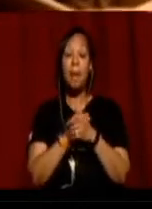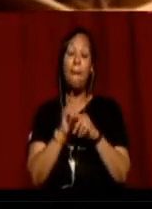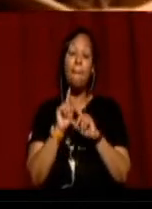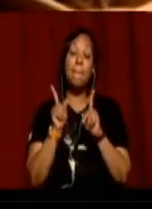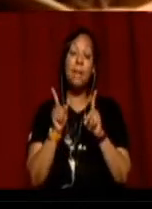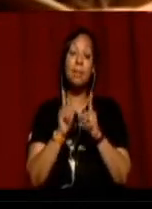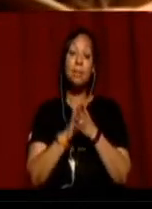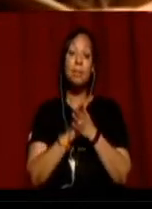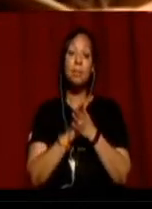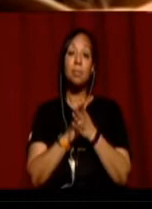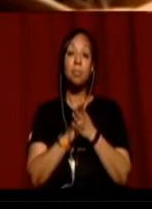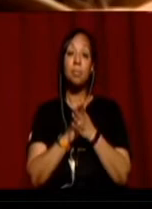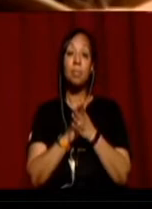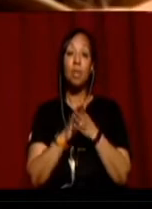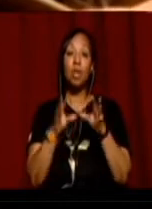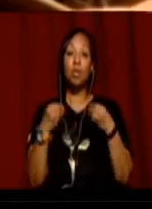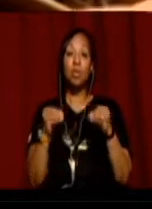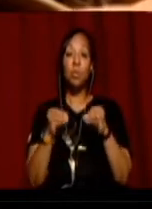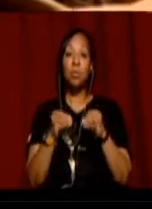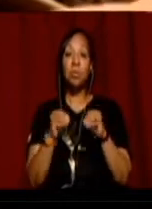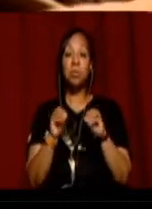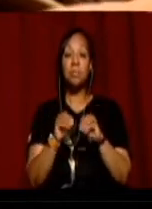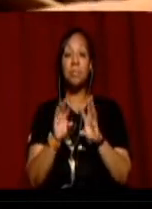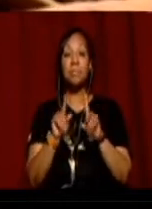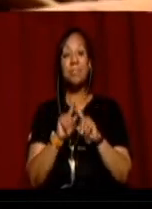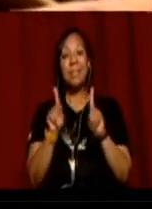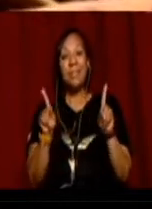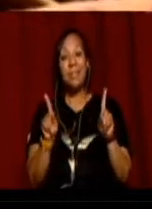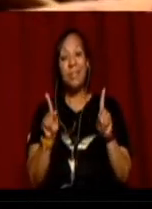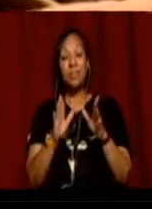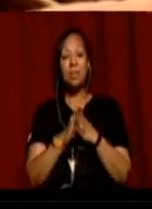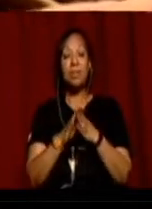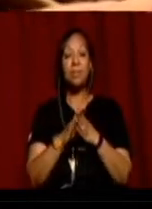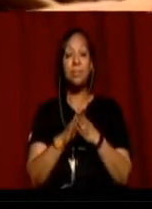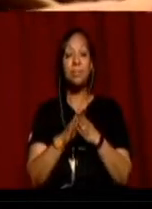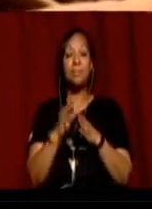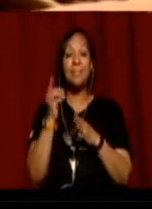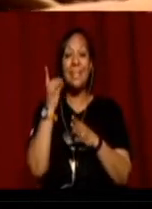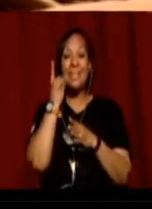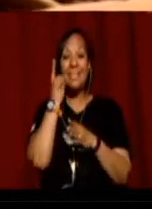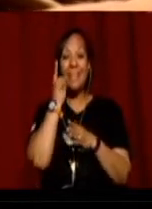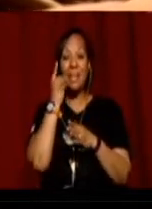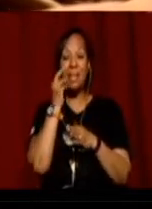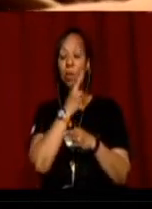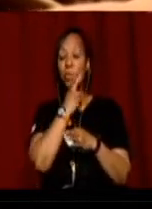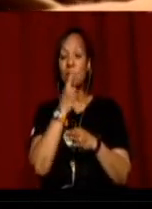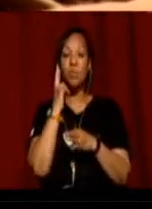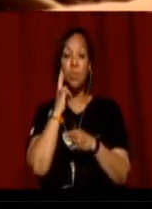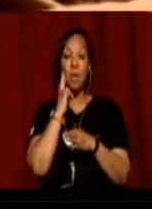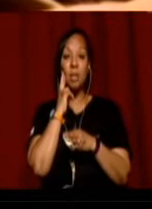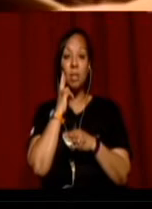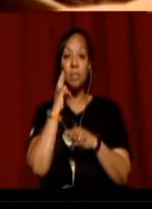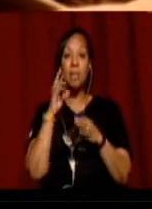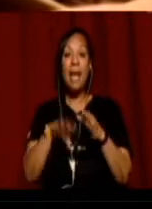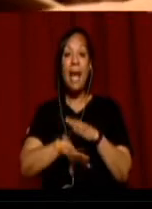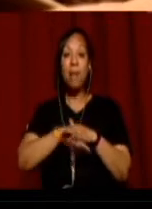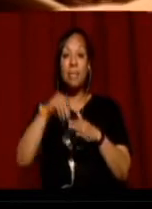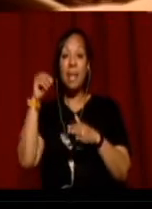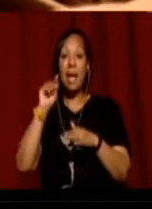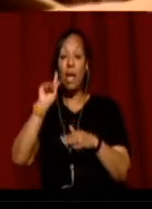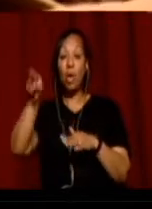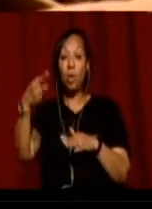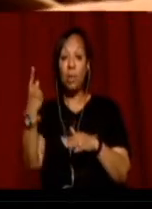But certain stores will be allowed to be opened. Eventually, there will be dining allowed in restaurants as long as it's outside dining,